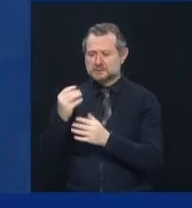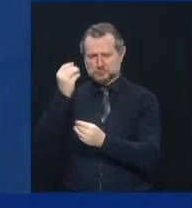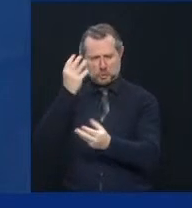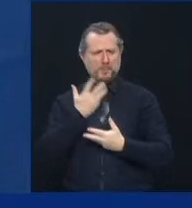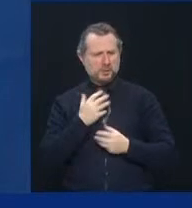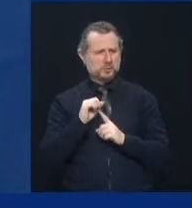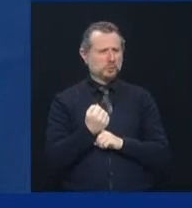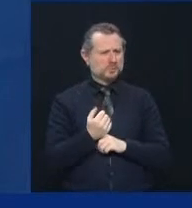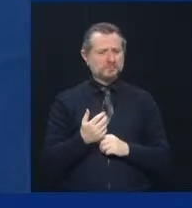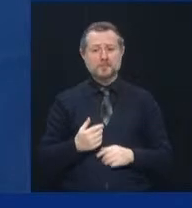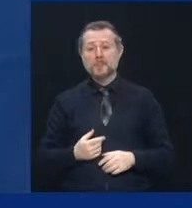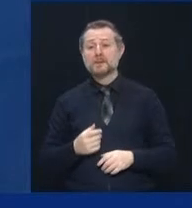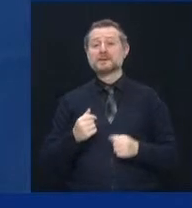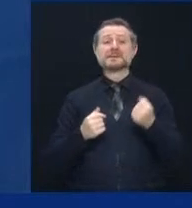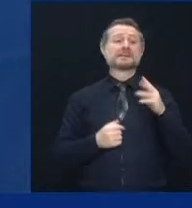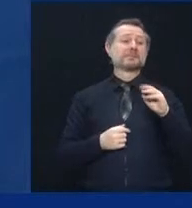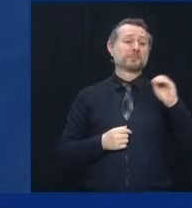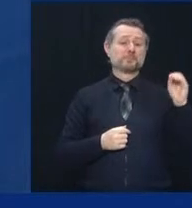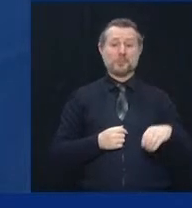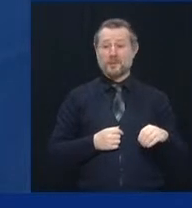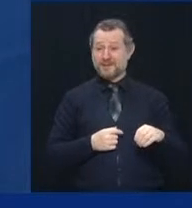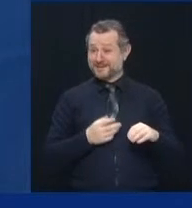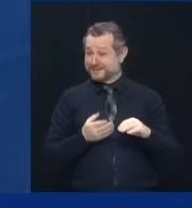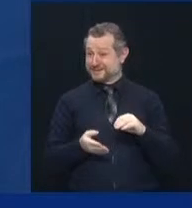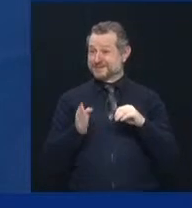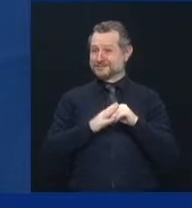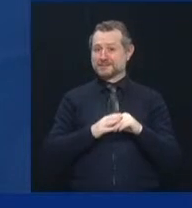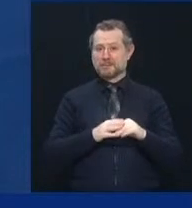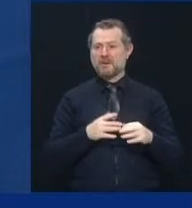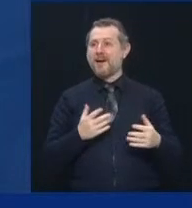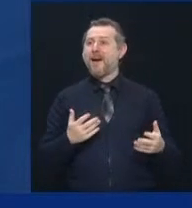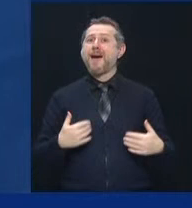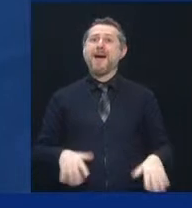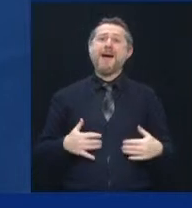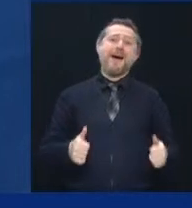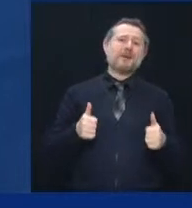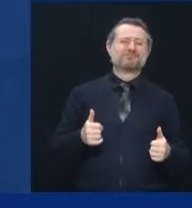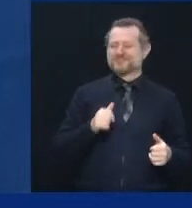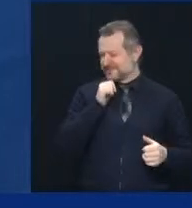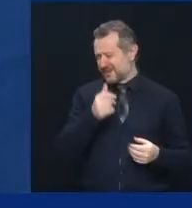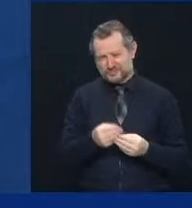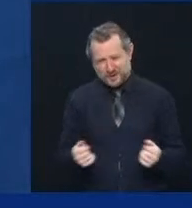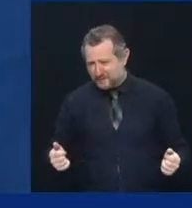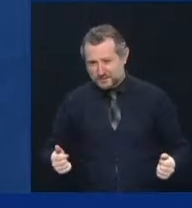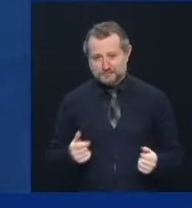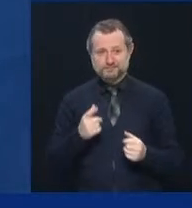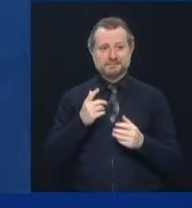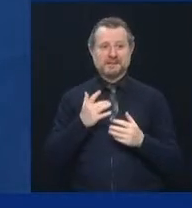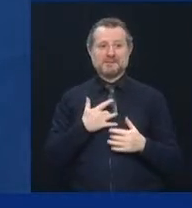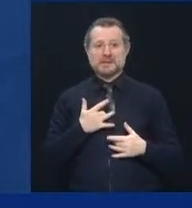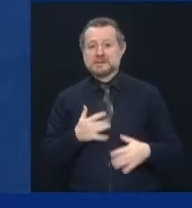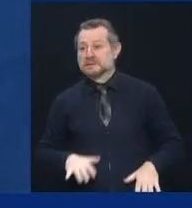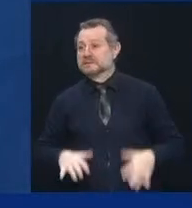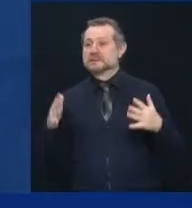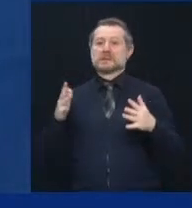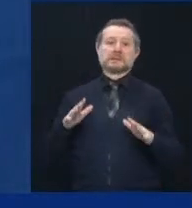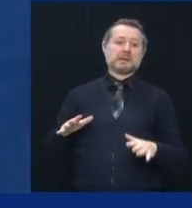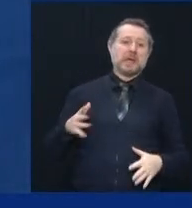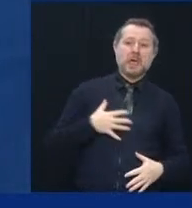16% increase does not solve the fundamental anxiety that has been created here,